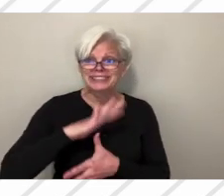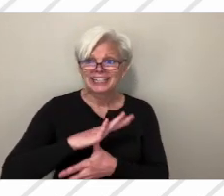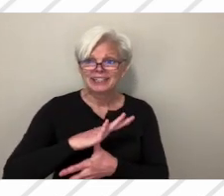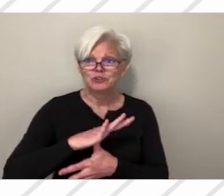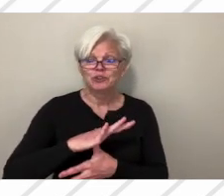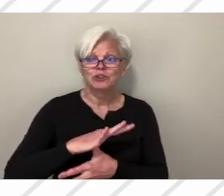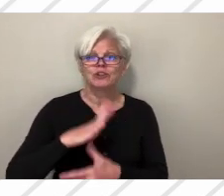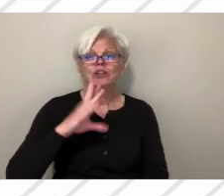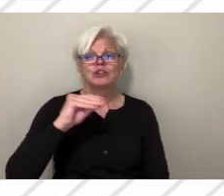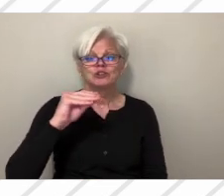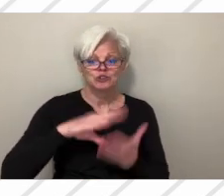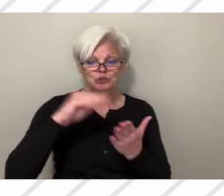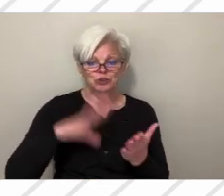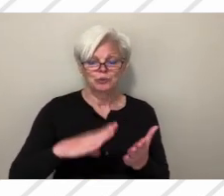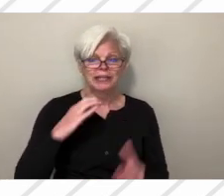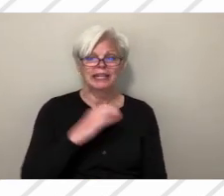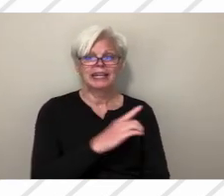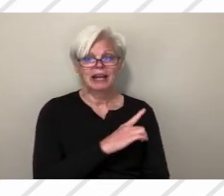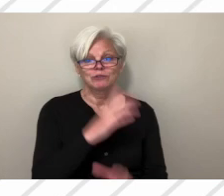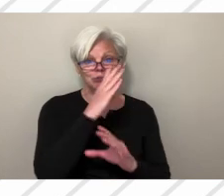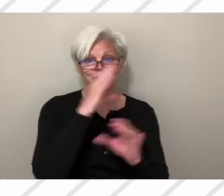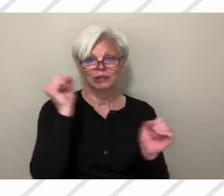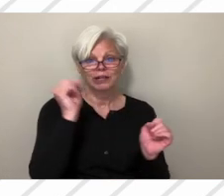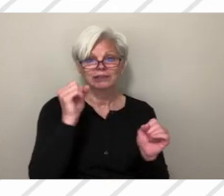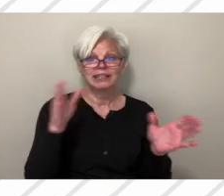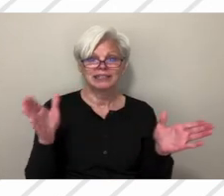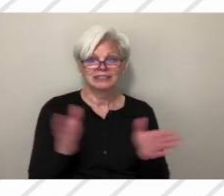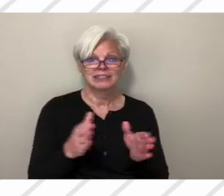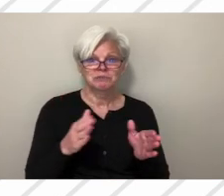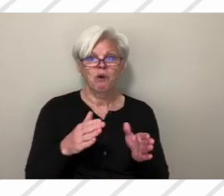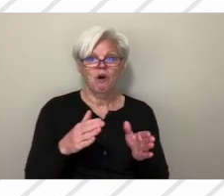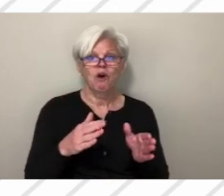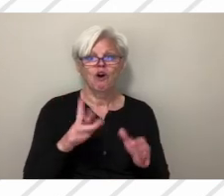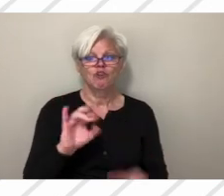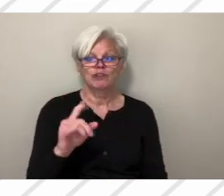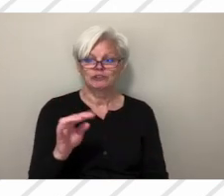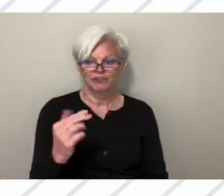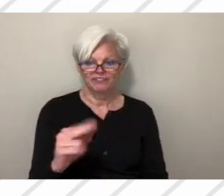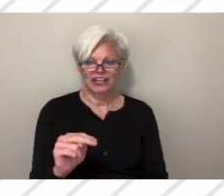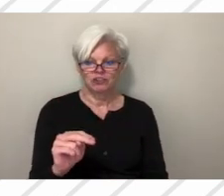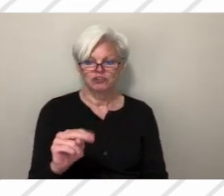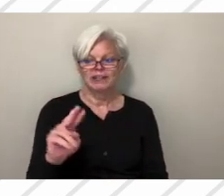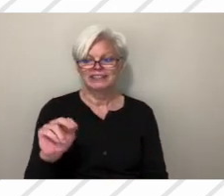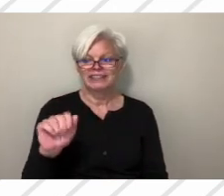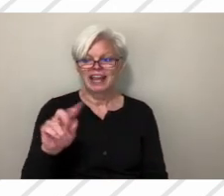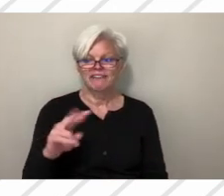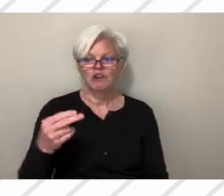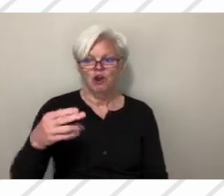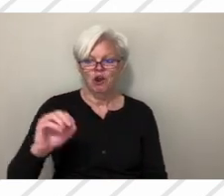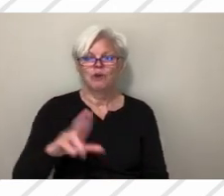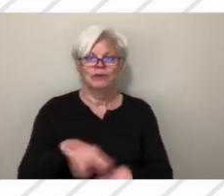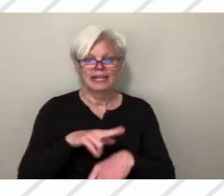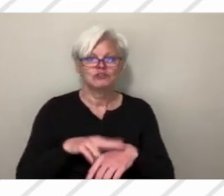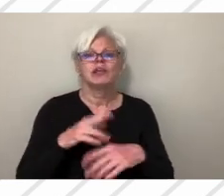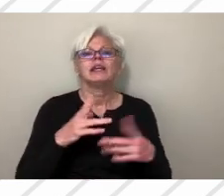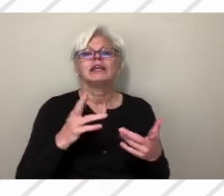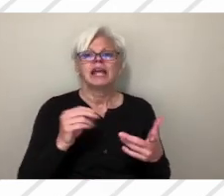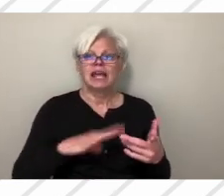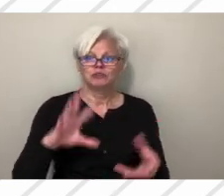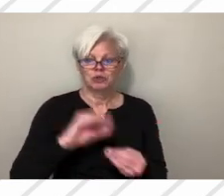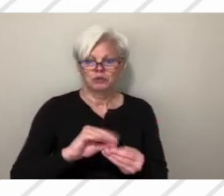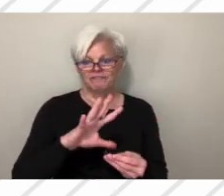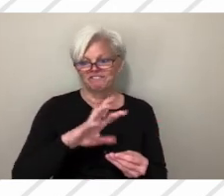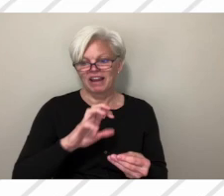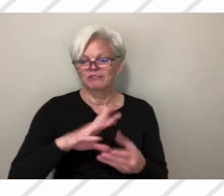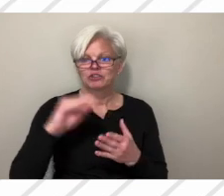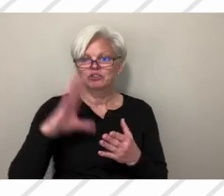council president in a small rural reservation on the Navajo Nation with about maybe 500 students total in the high school. And I didn't know at the time